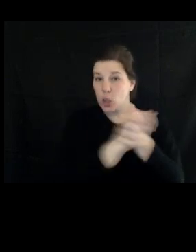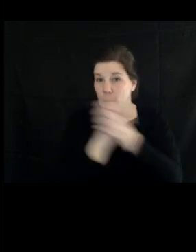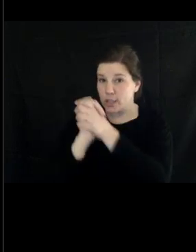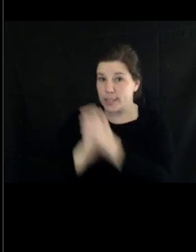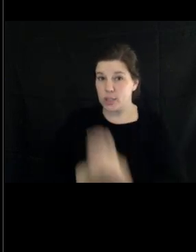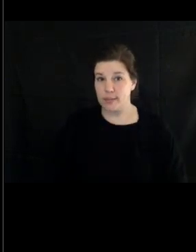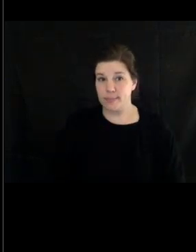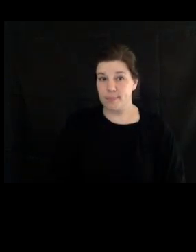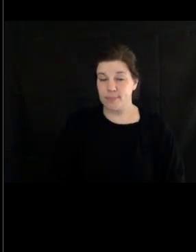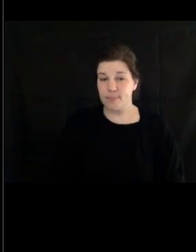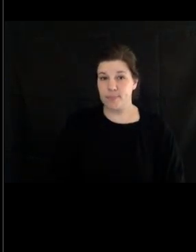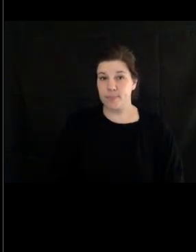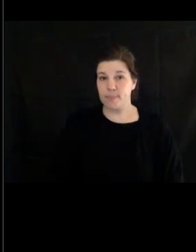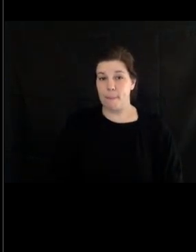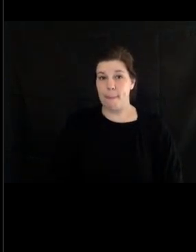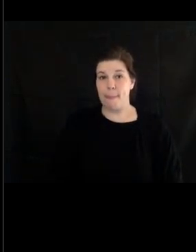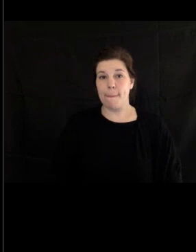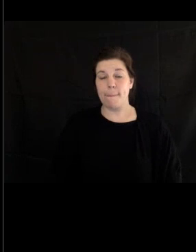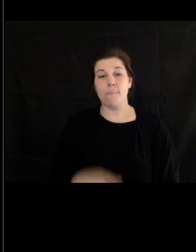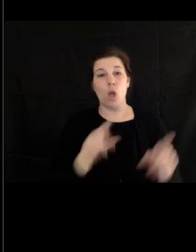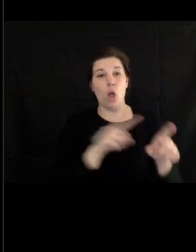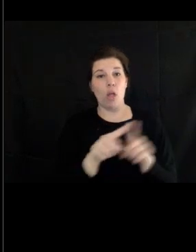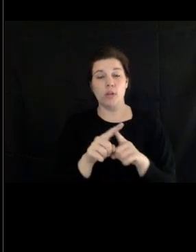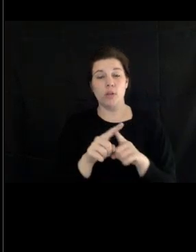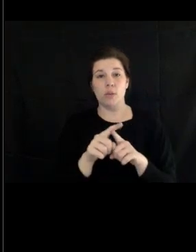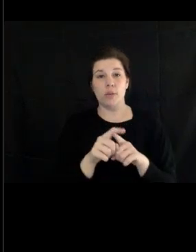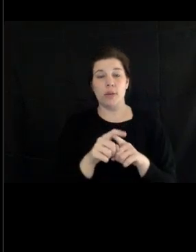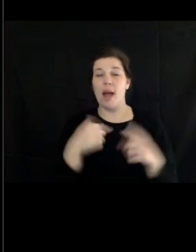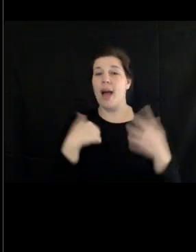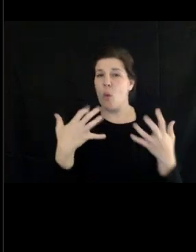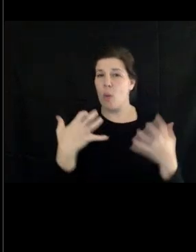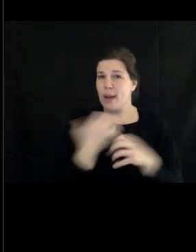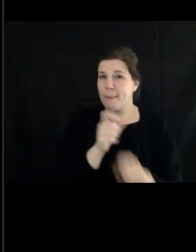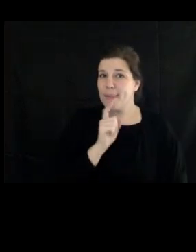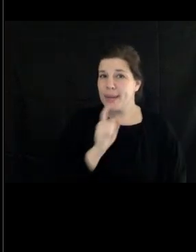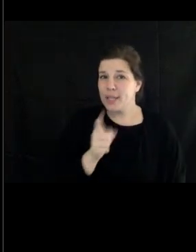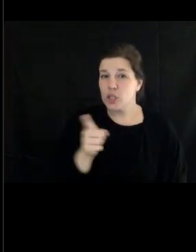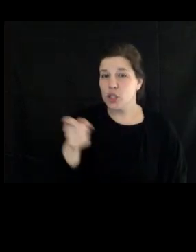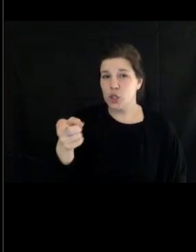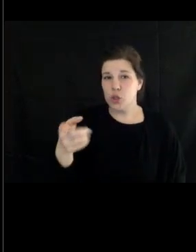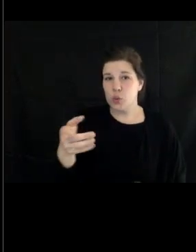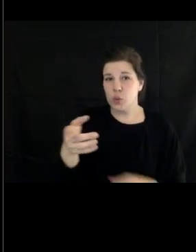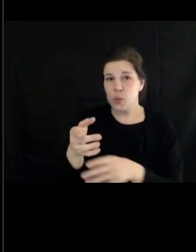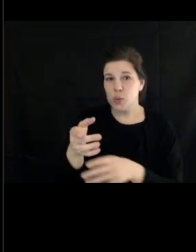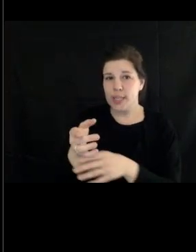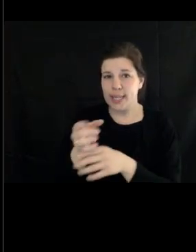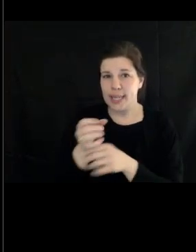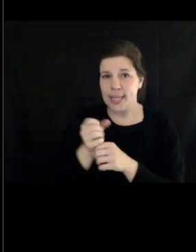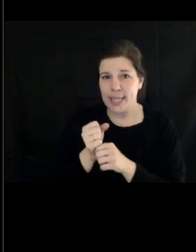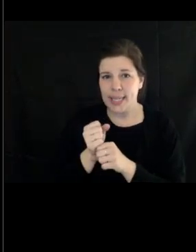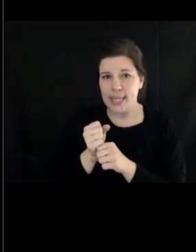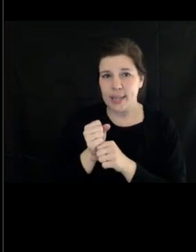Also, as I say congratulations, I want to ask you all that you make sure that you get a copy of the charter for the city of